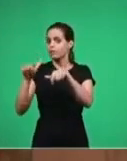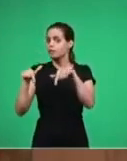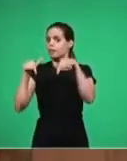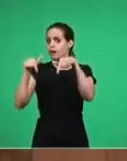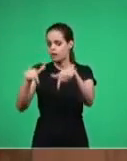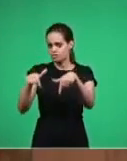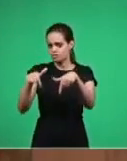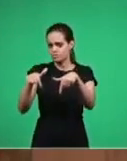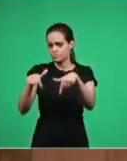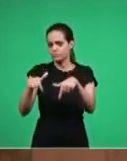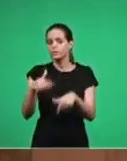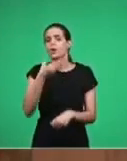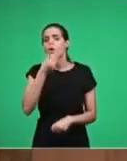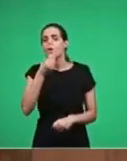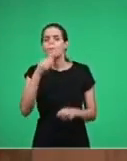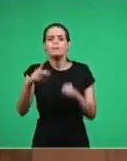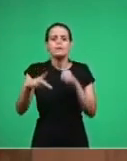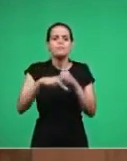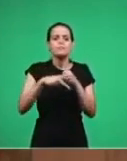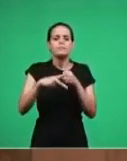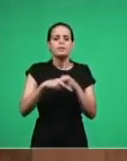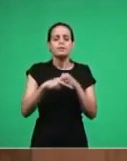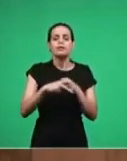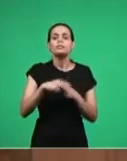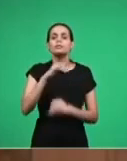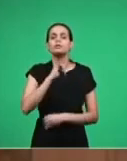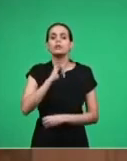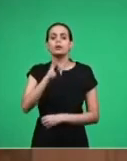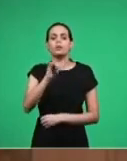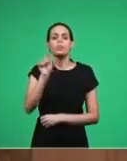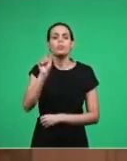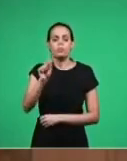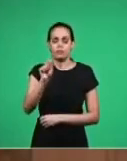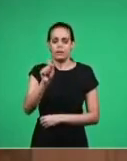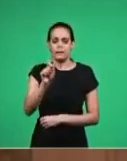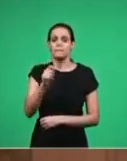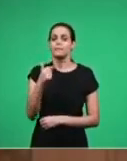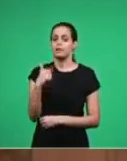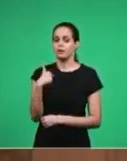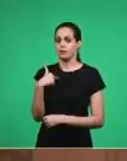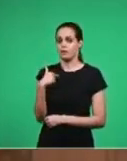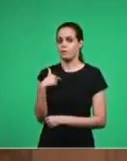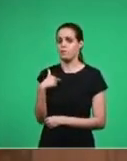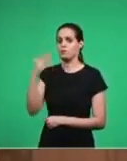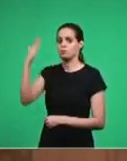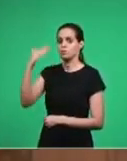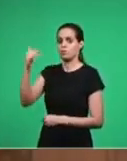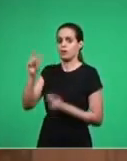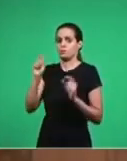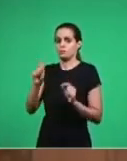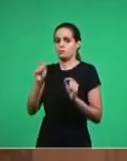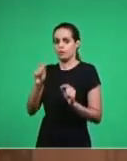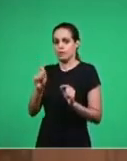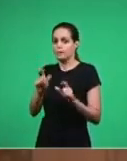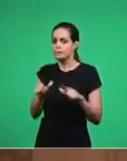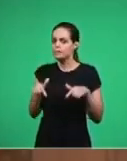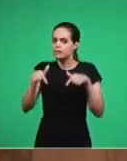The word of the Lord says when Peter was called to